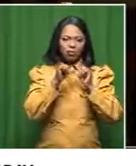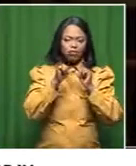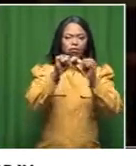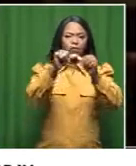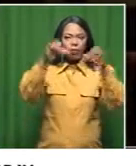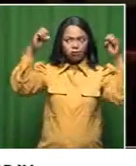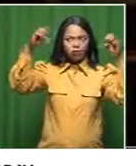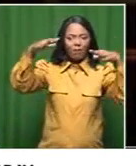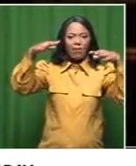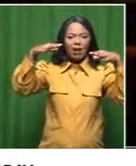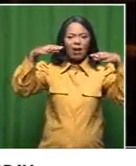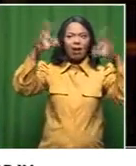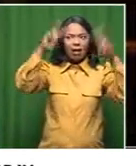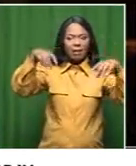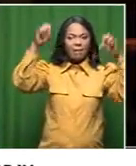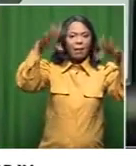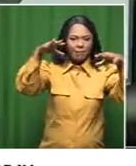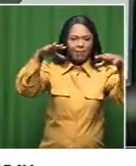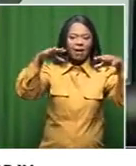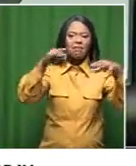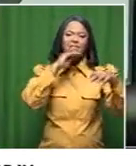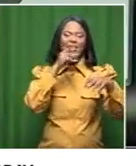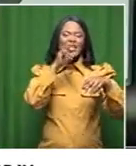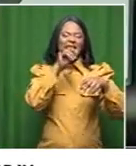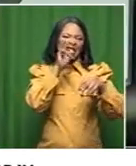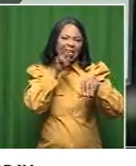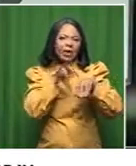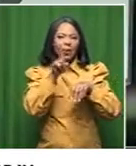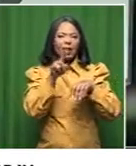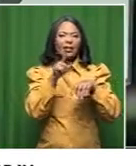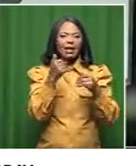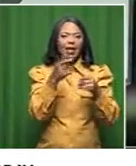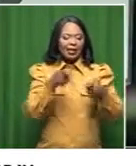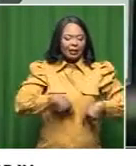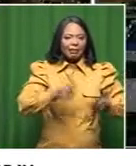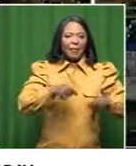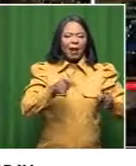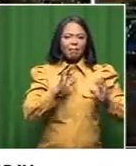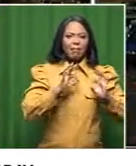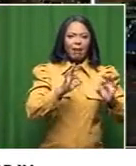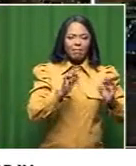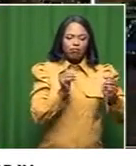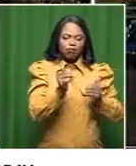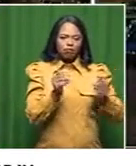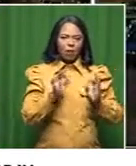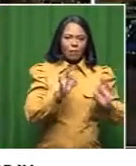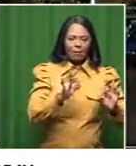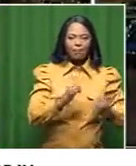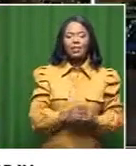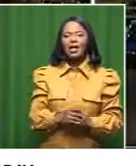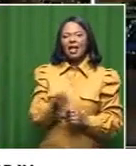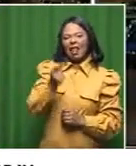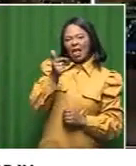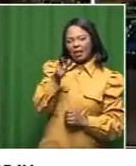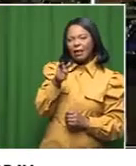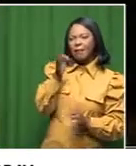will definitely be correctly spent. And I would like just to take a slight detour, Sakina, because I